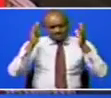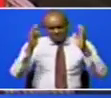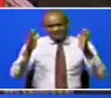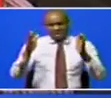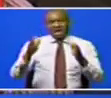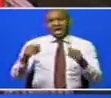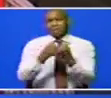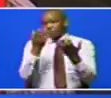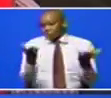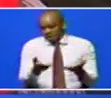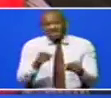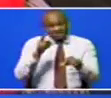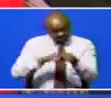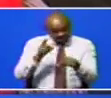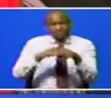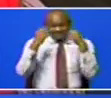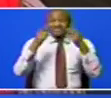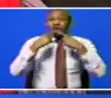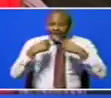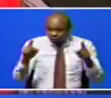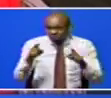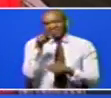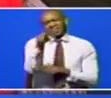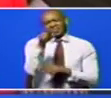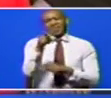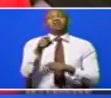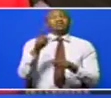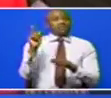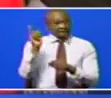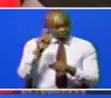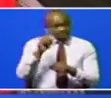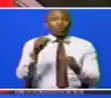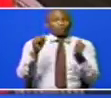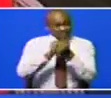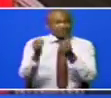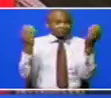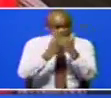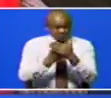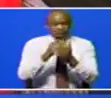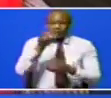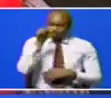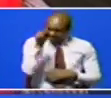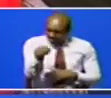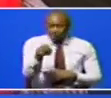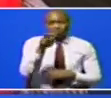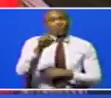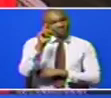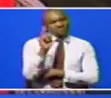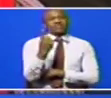fallout was once the presidential results were announced here in Nairobi on Friday night. That's when we saw the